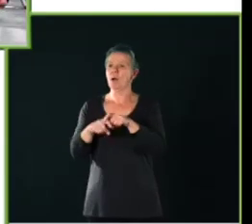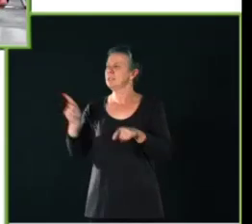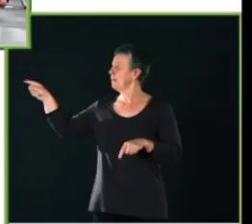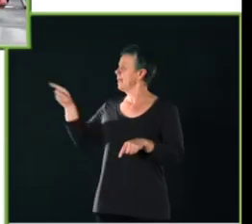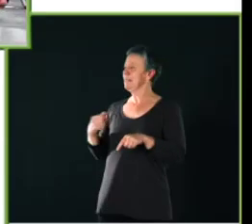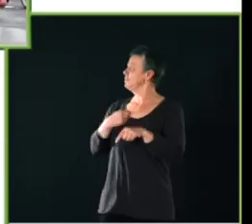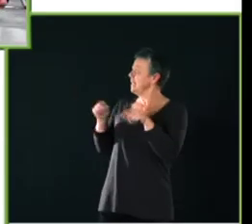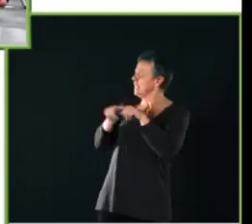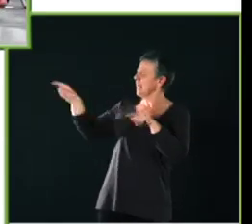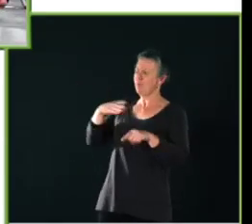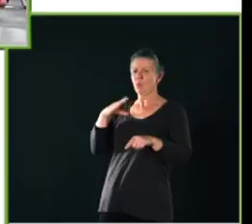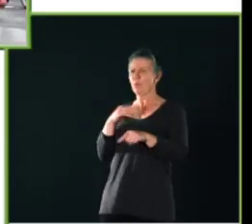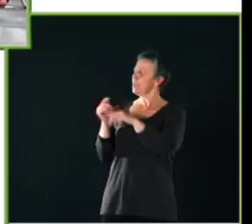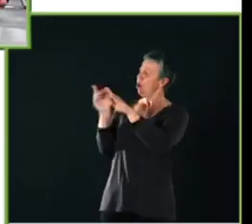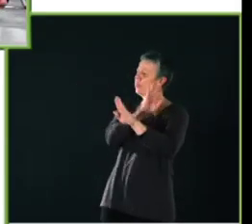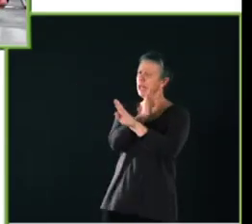cardi on.